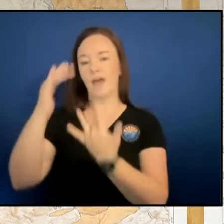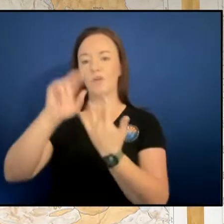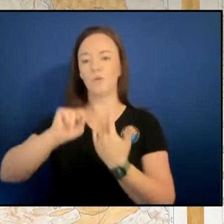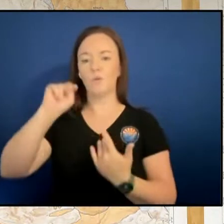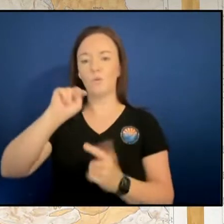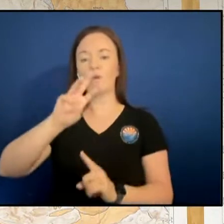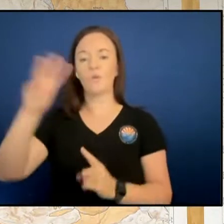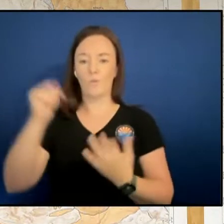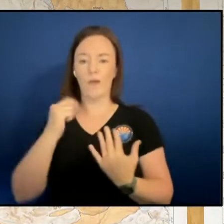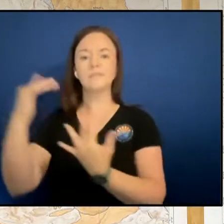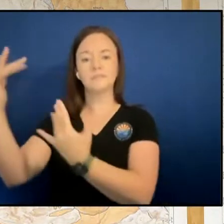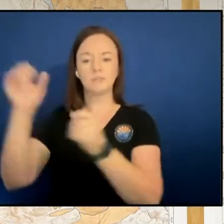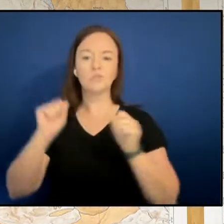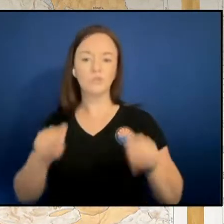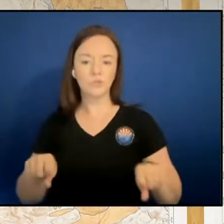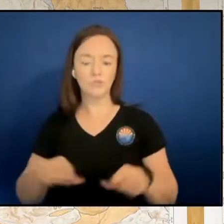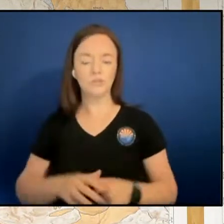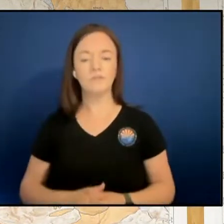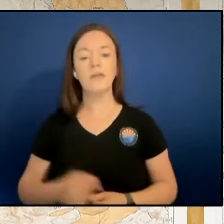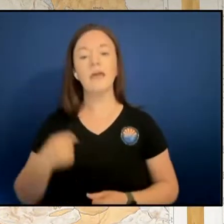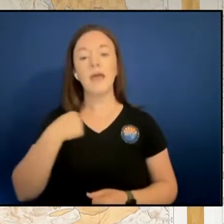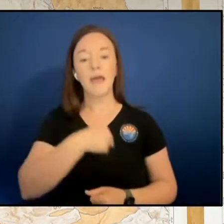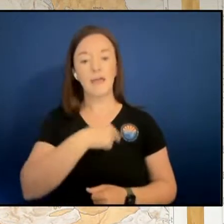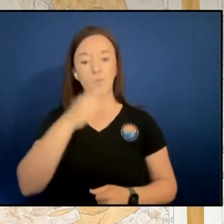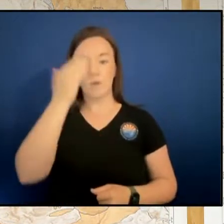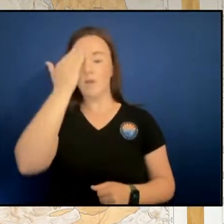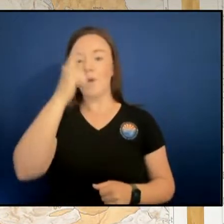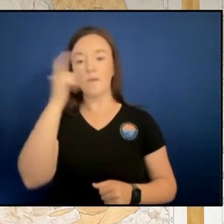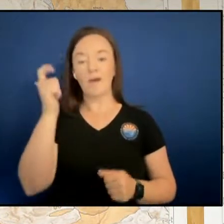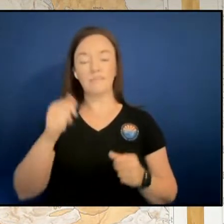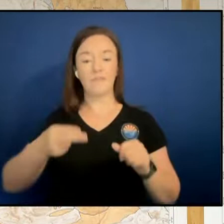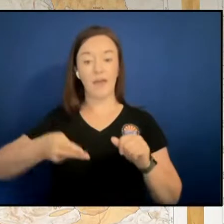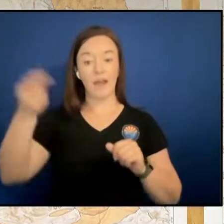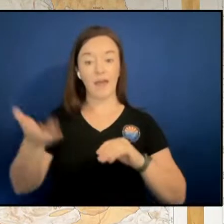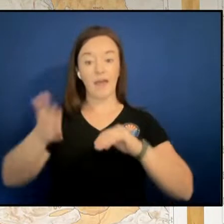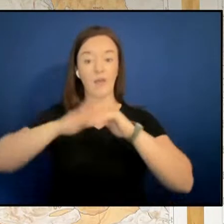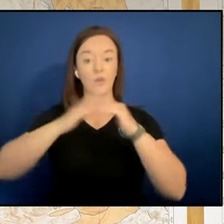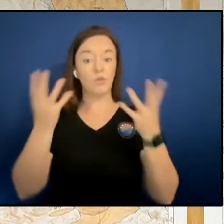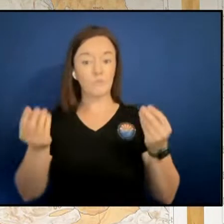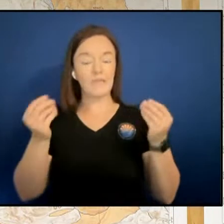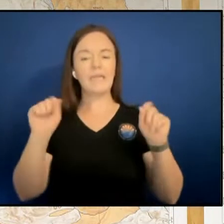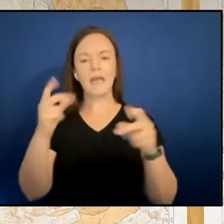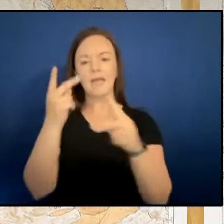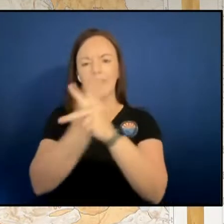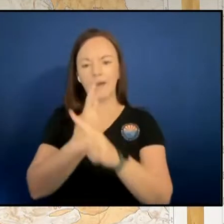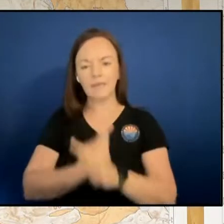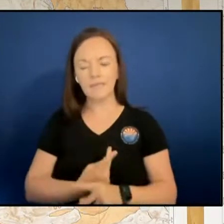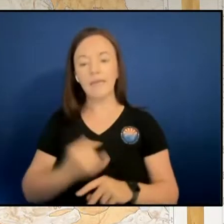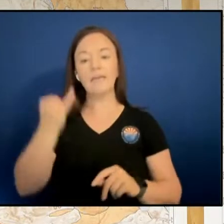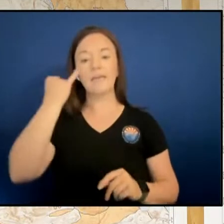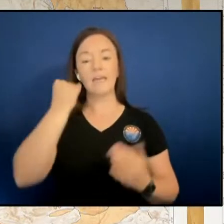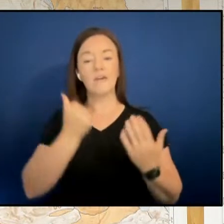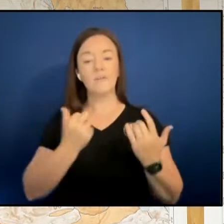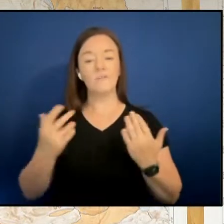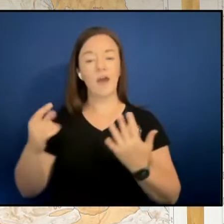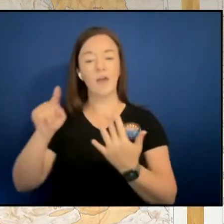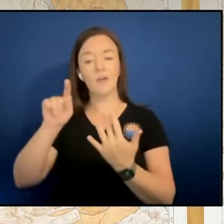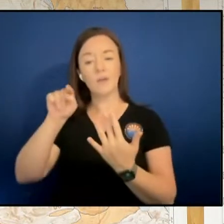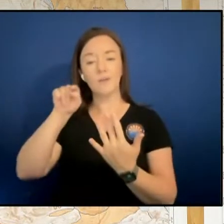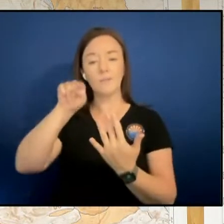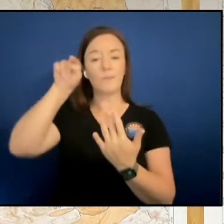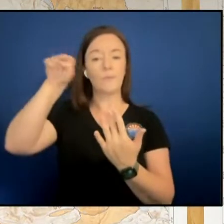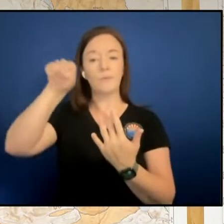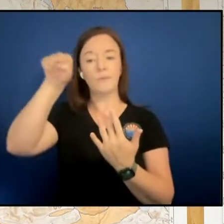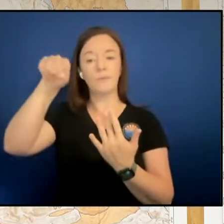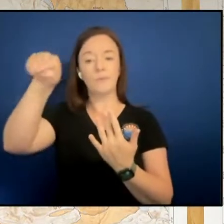we know that because of the higher humidities, there's calculations we can do. The likelihood of an ember landing and causing another fire